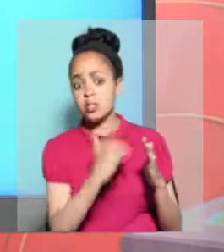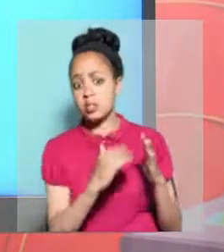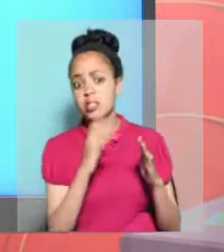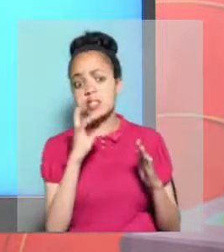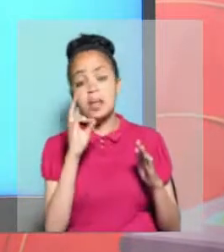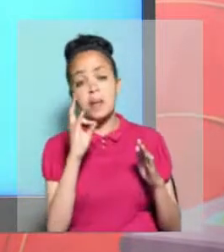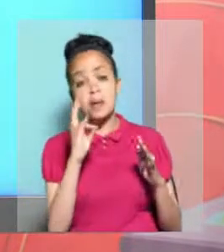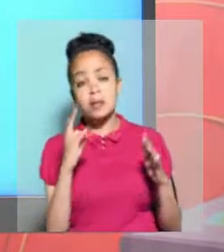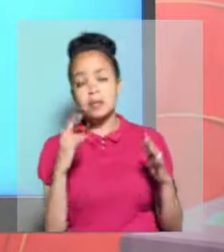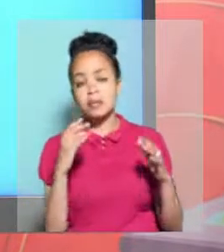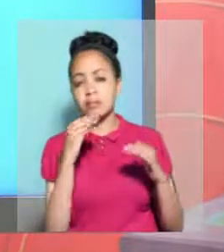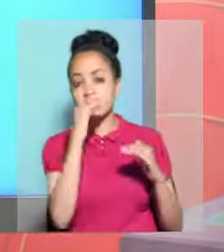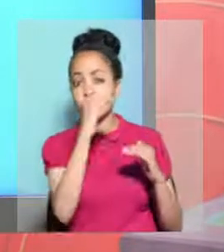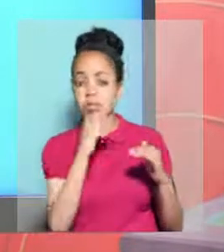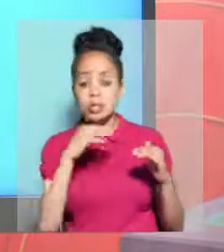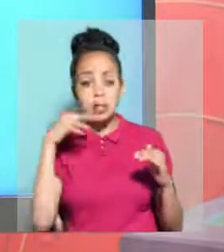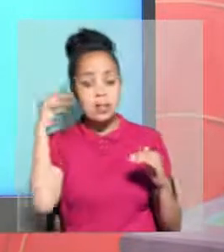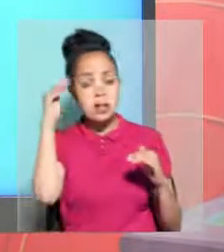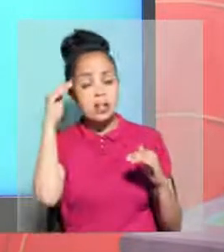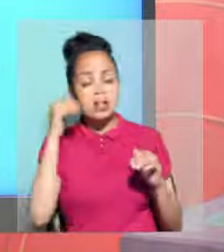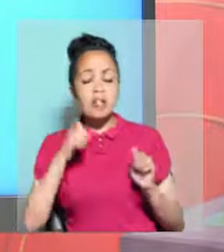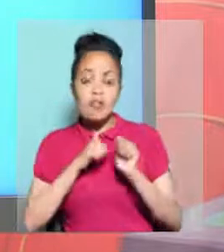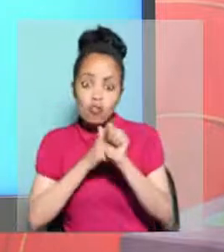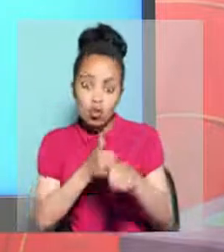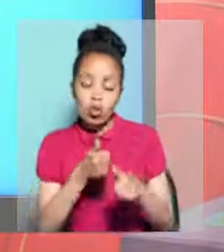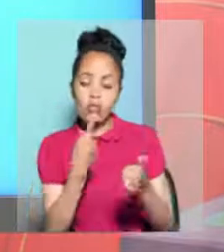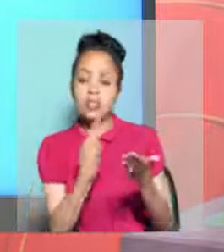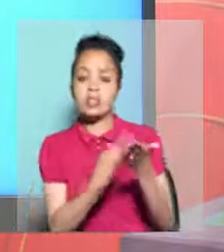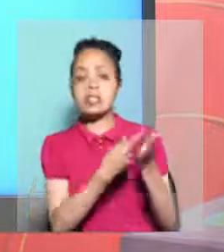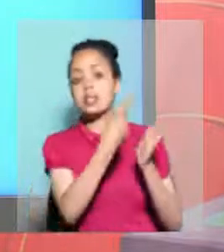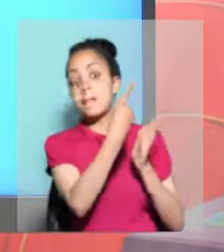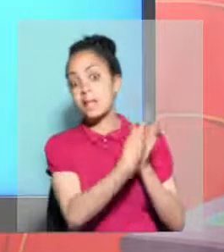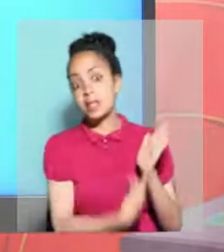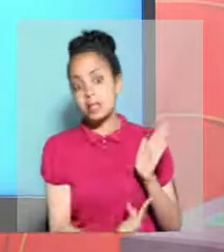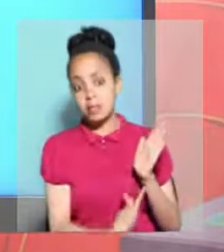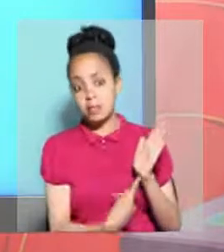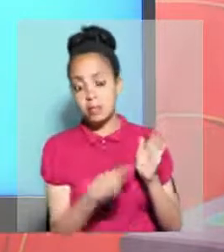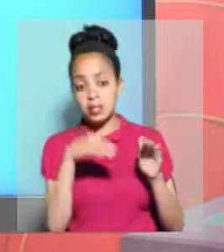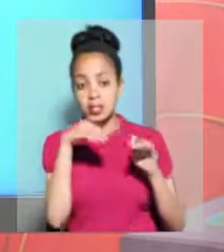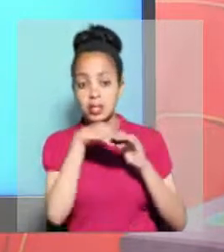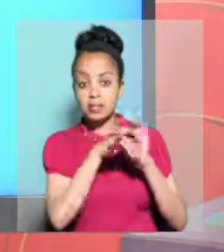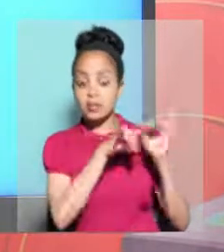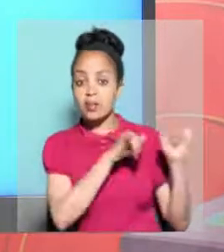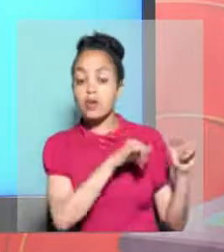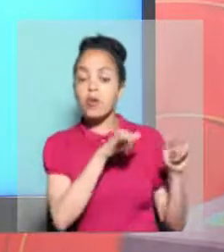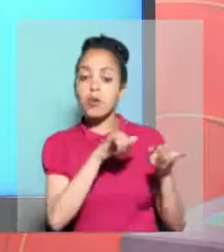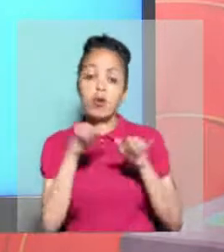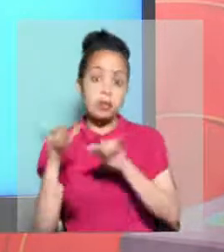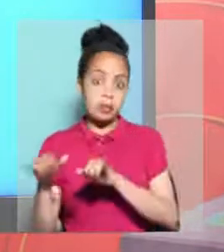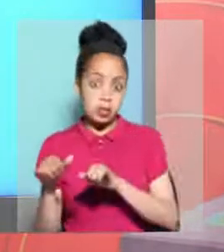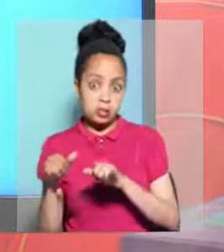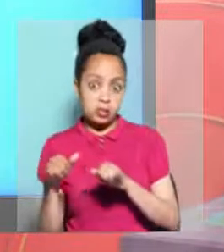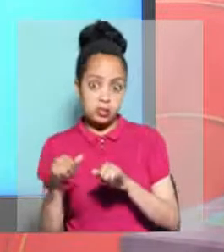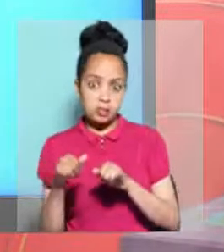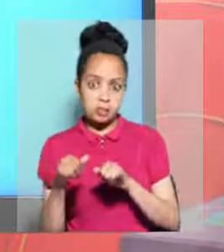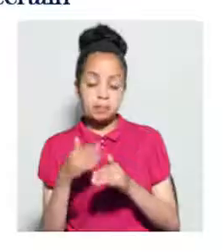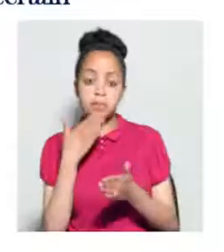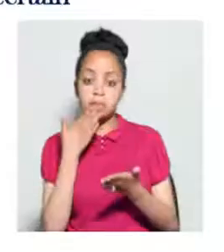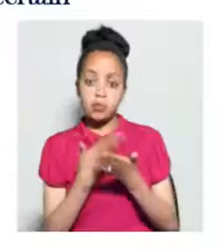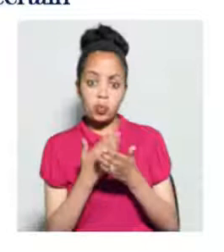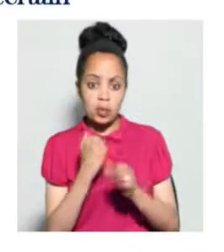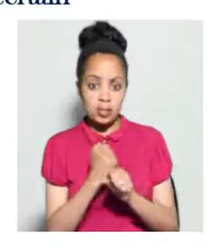7 contrasting traits of Mendel can be follows the same principle here under monohybrid cross only. Well